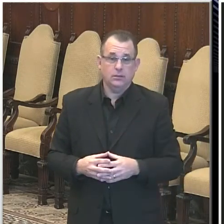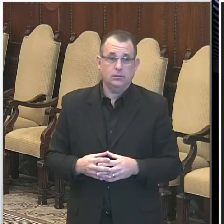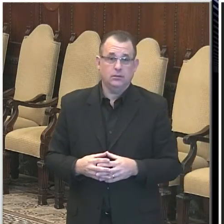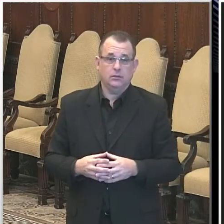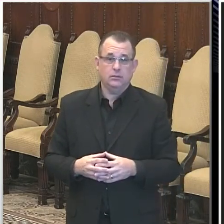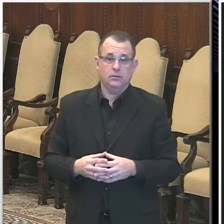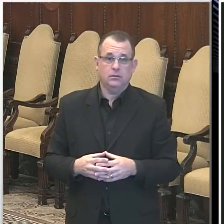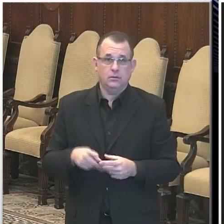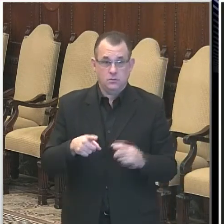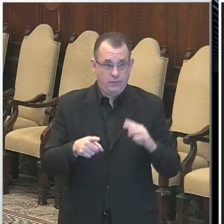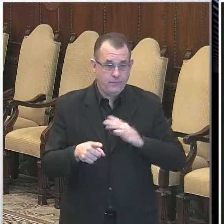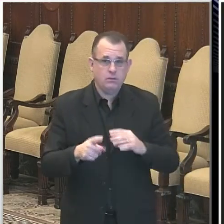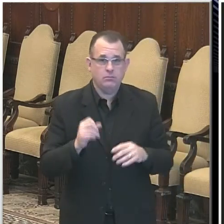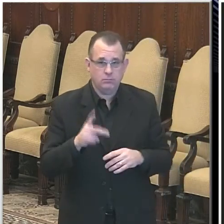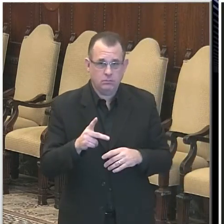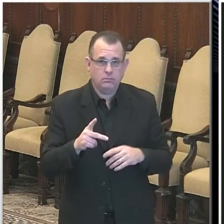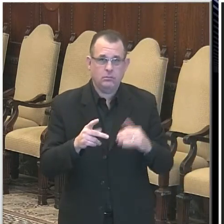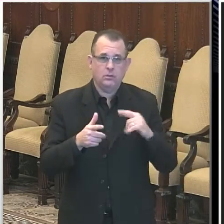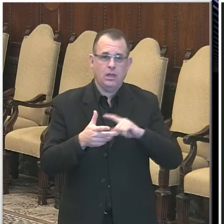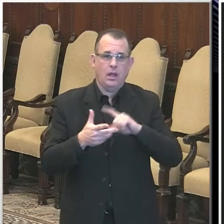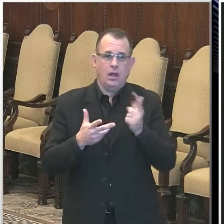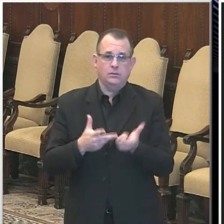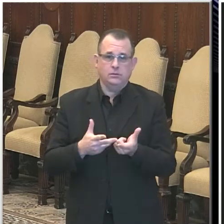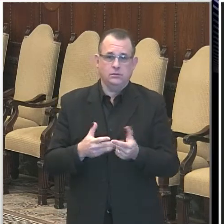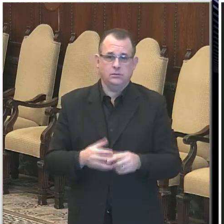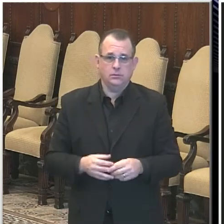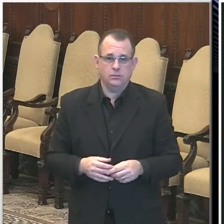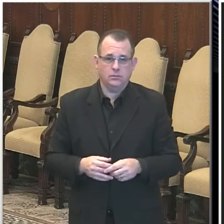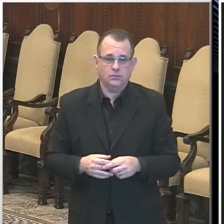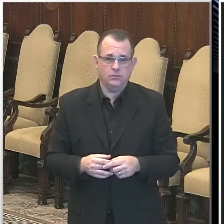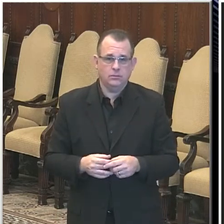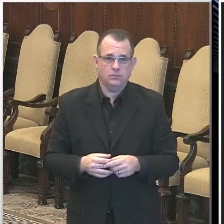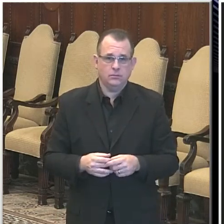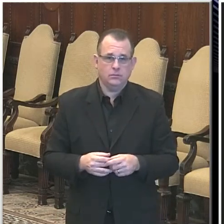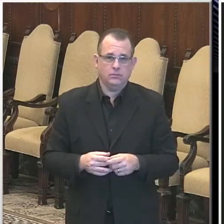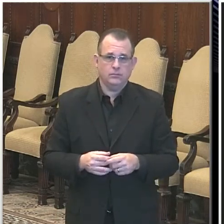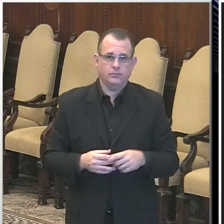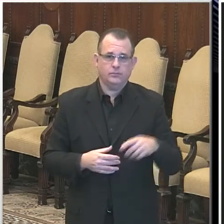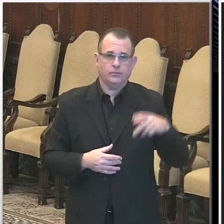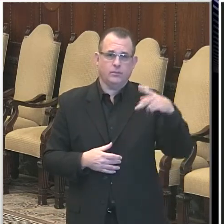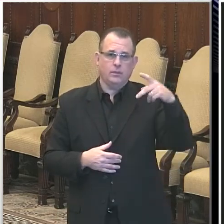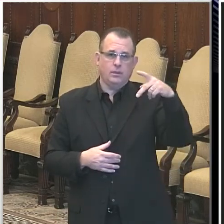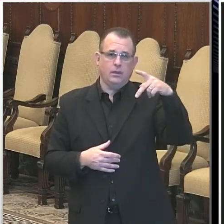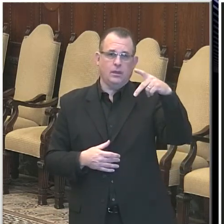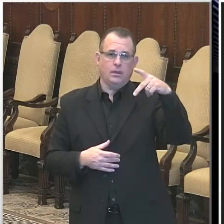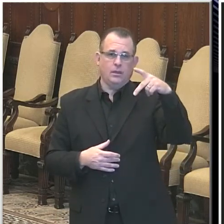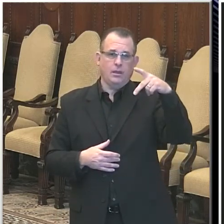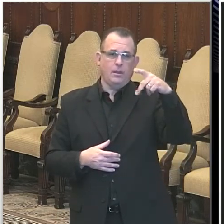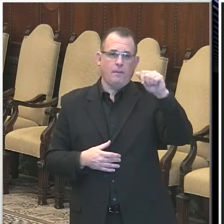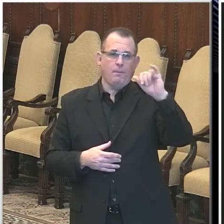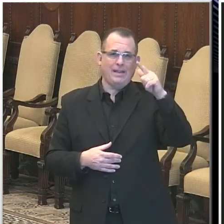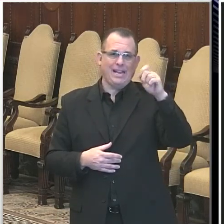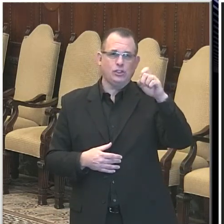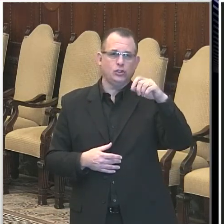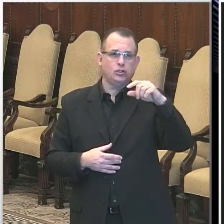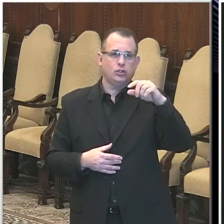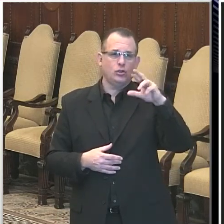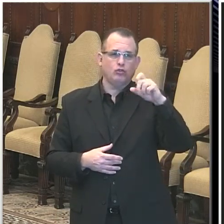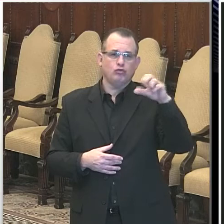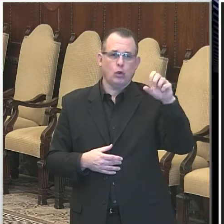Okay. Now we are going to go to Paige Gross with Technically Philly.